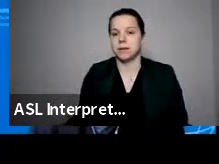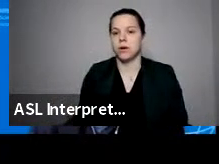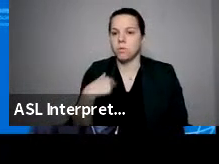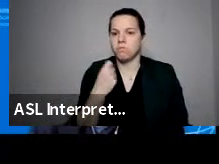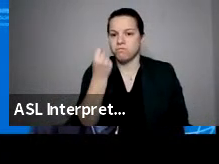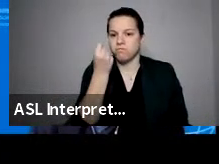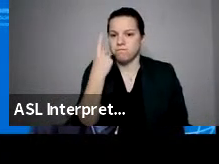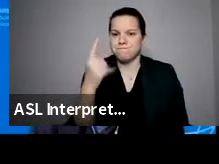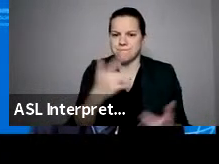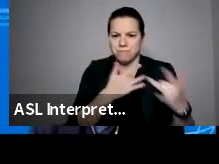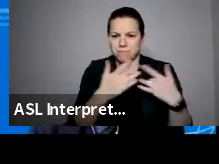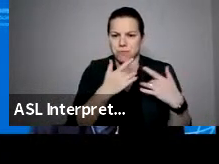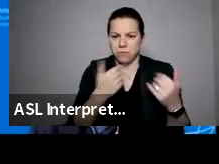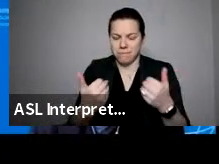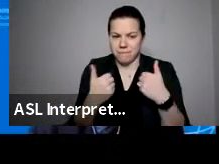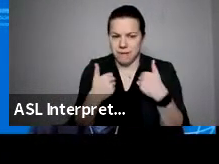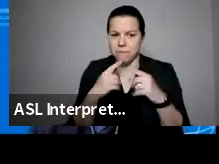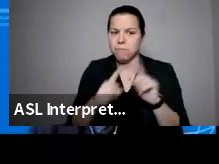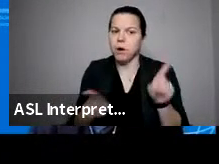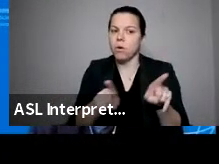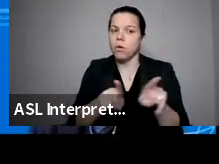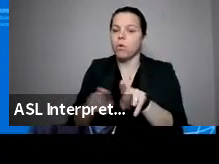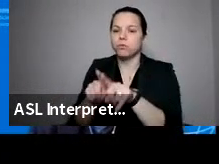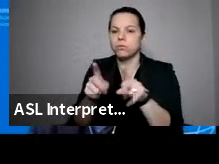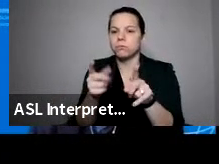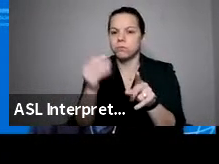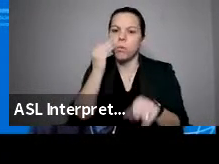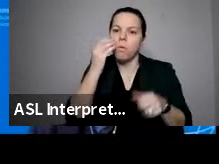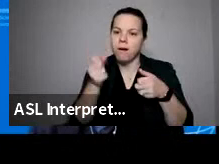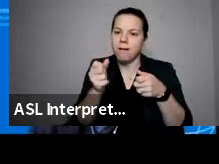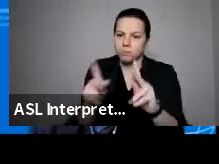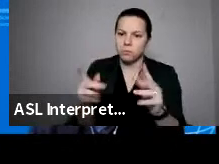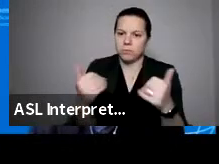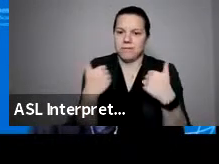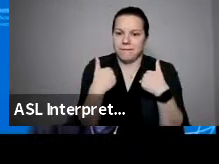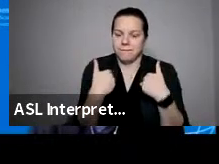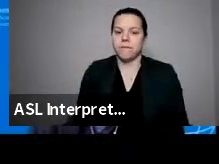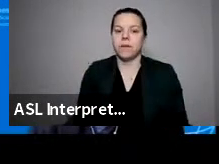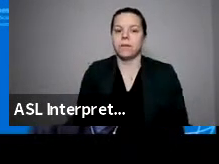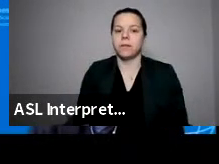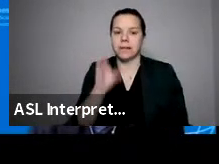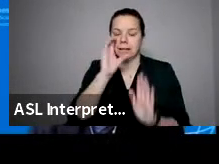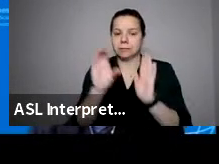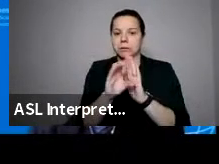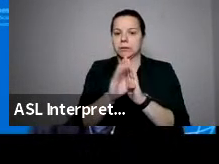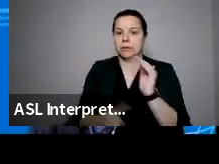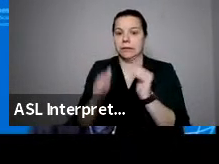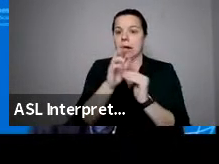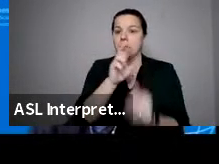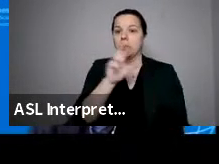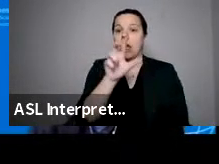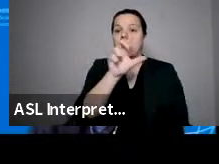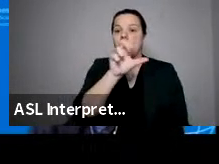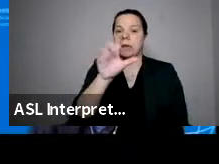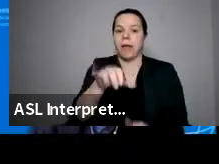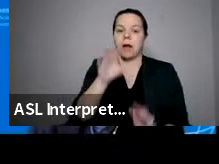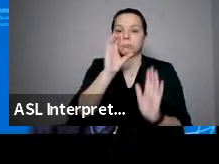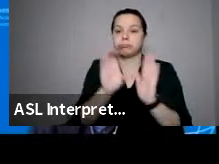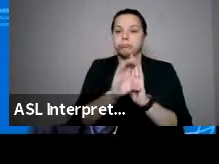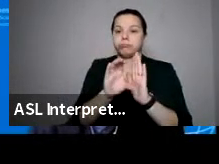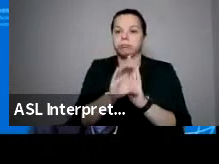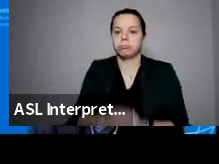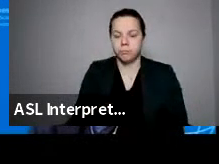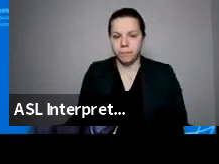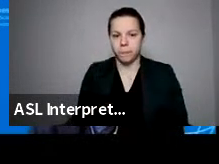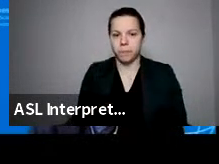but we also want to note that there's opportunity. And so the graphic in the upper right-hand side gives